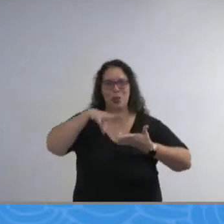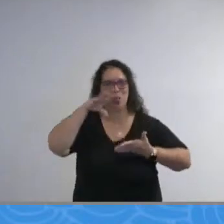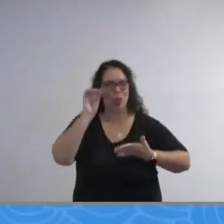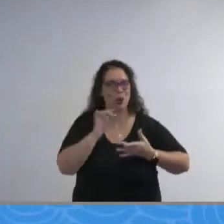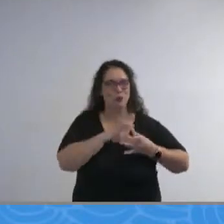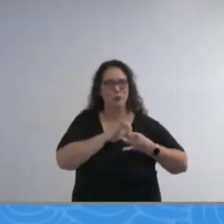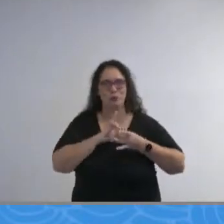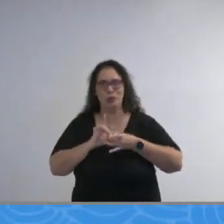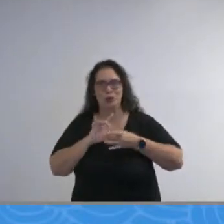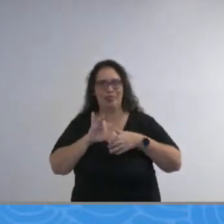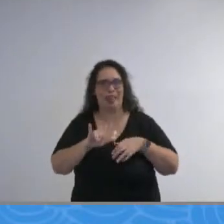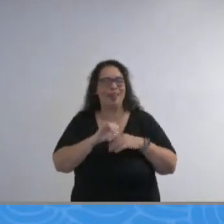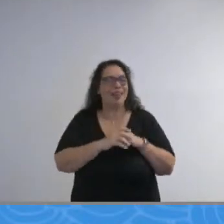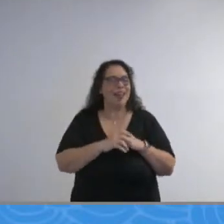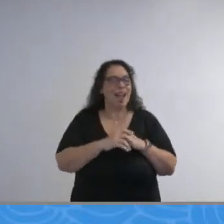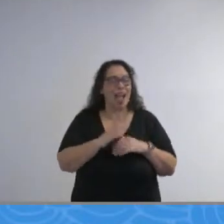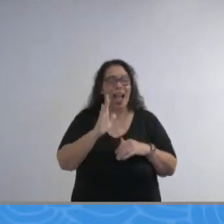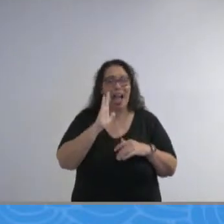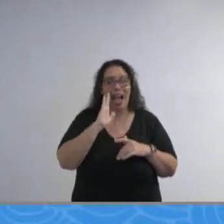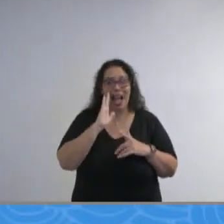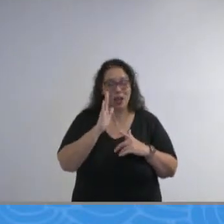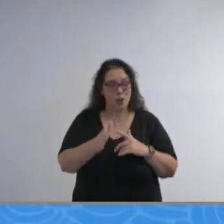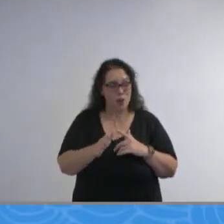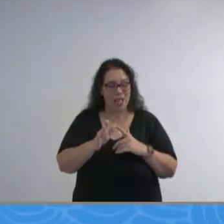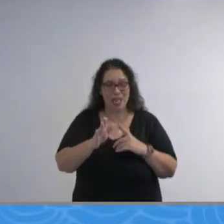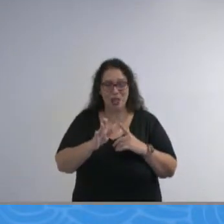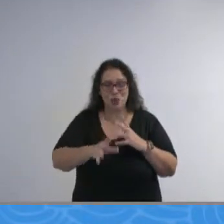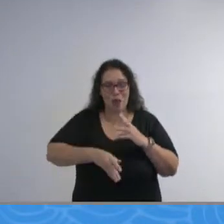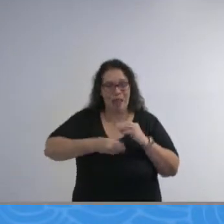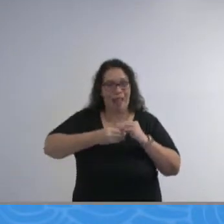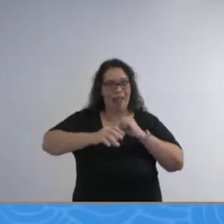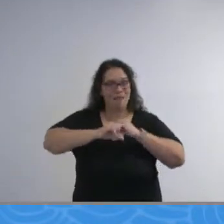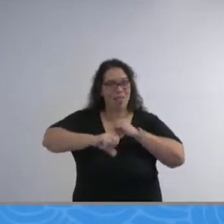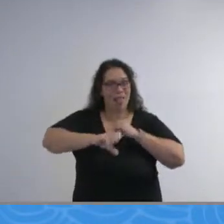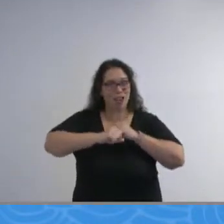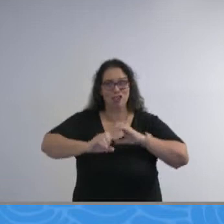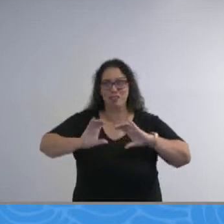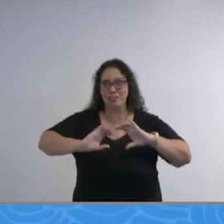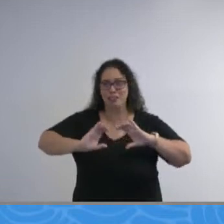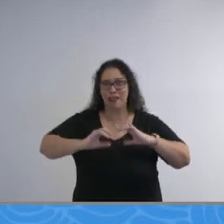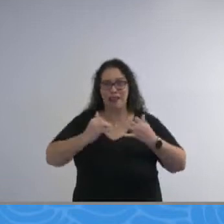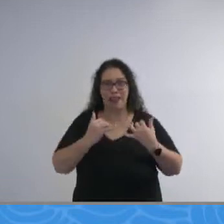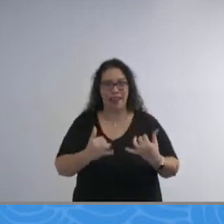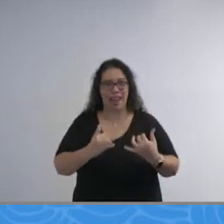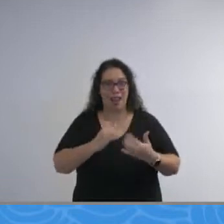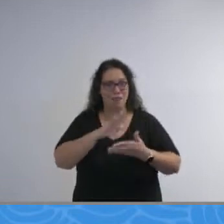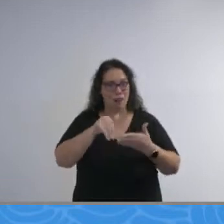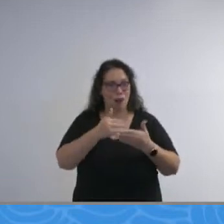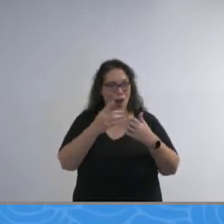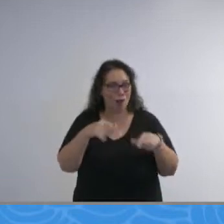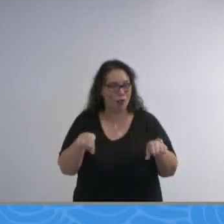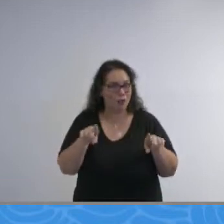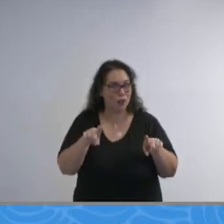of. I'm going to drop a flyer into the chat right now for all of